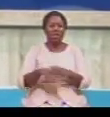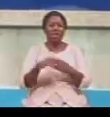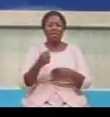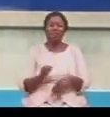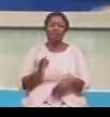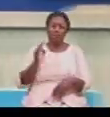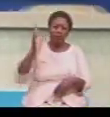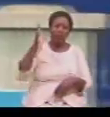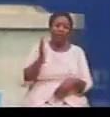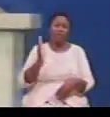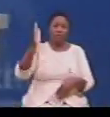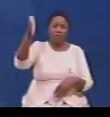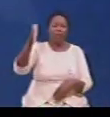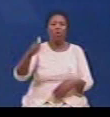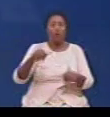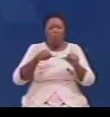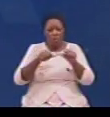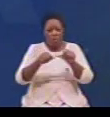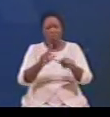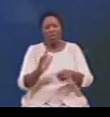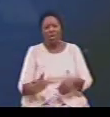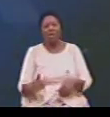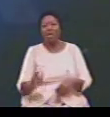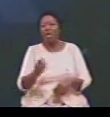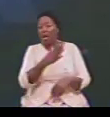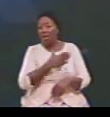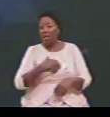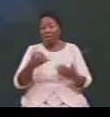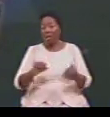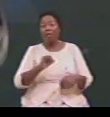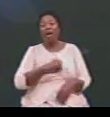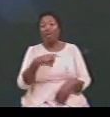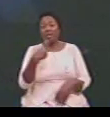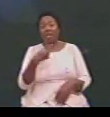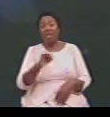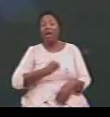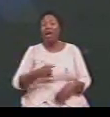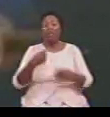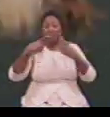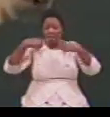future, perpetually. And now I say, I